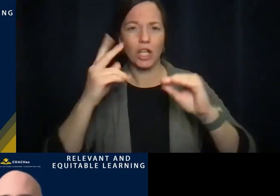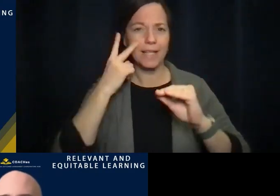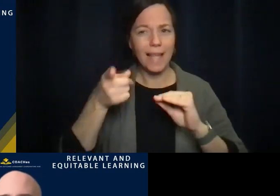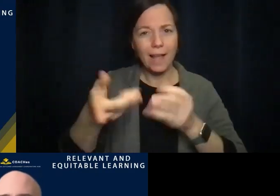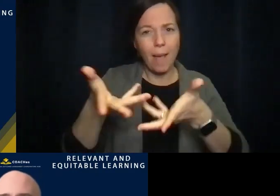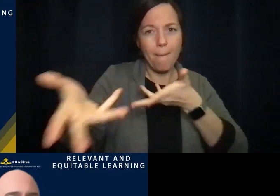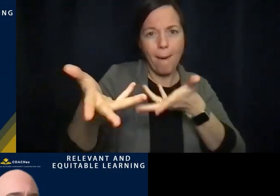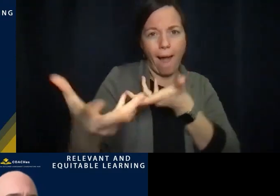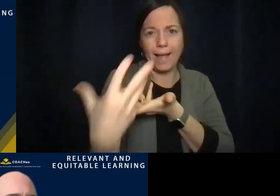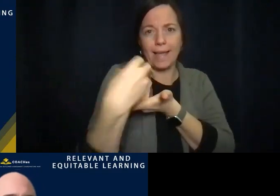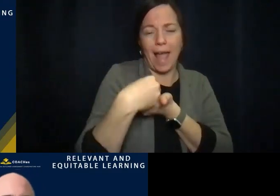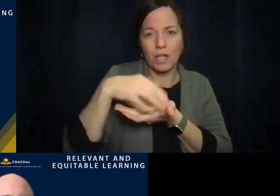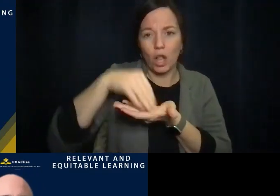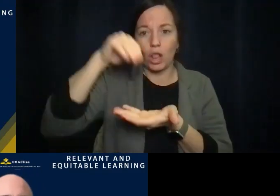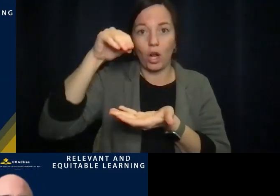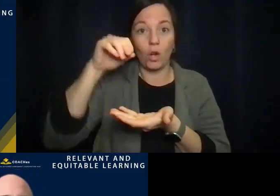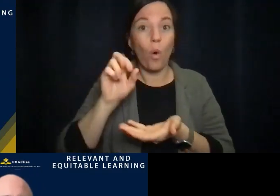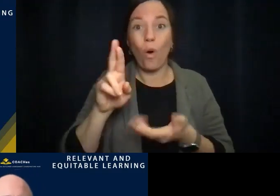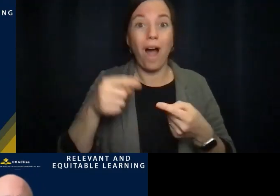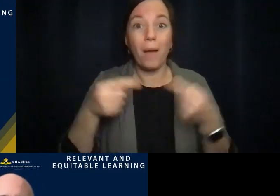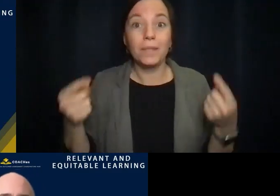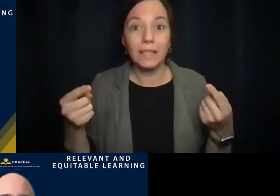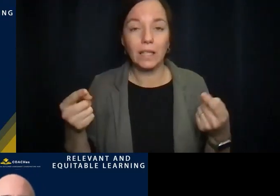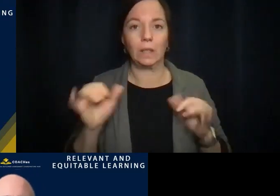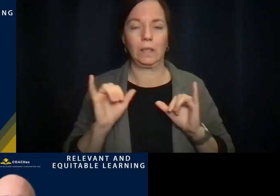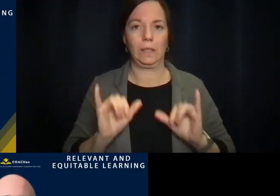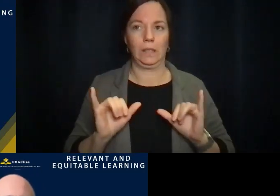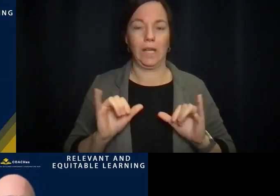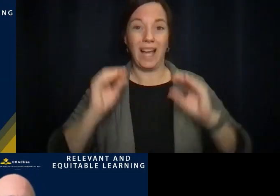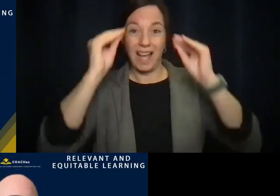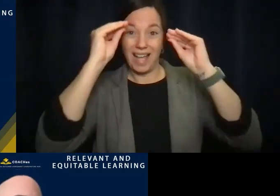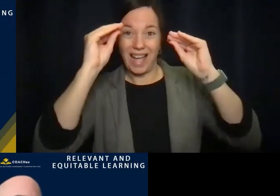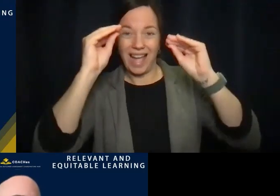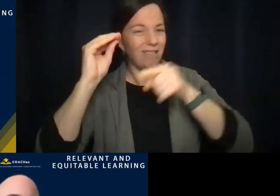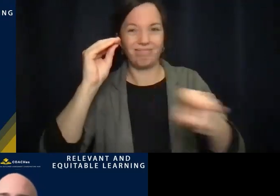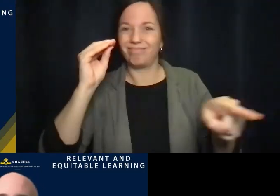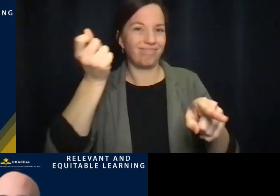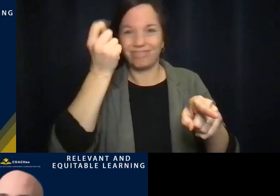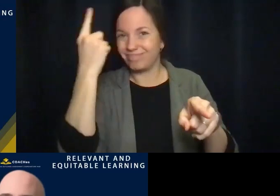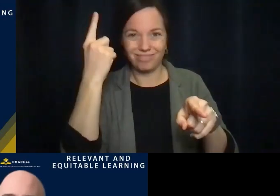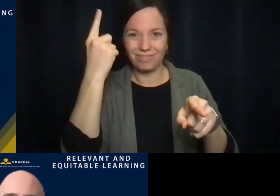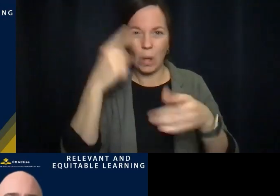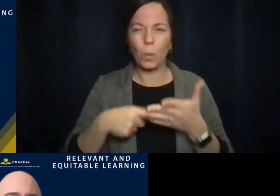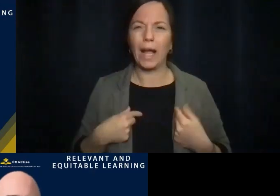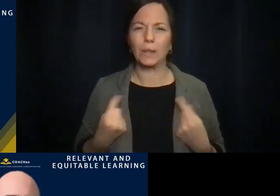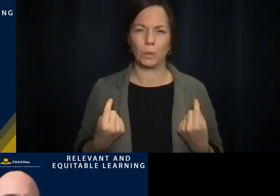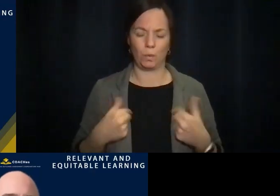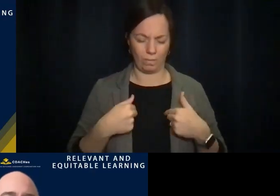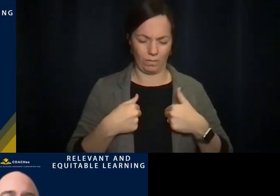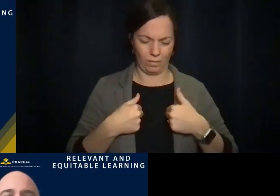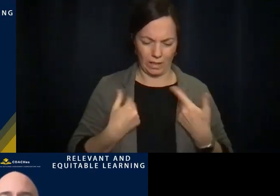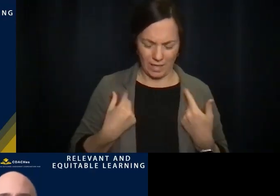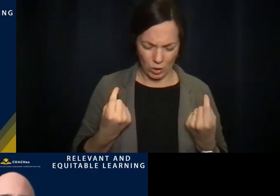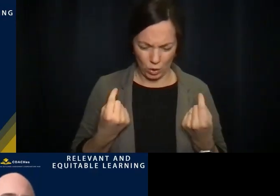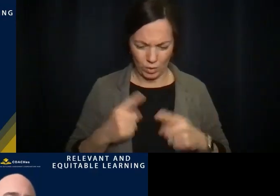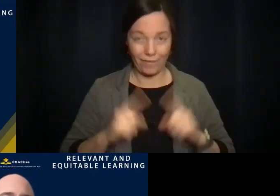learn. Or what if you see the other end? It's like, hey, nobody got this topic. You know, what did I do? What did I do differently?